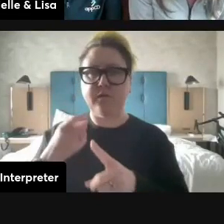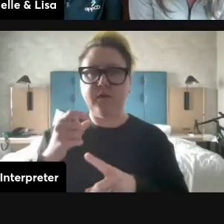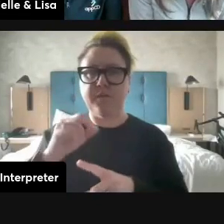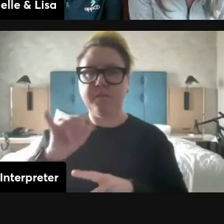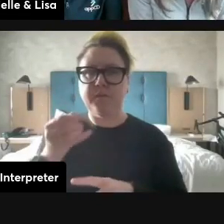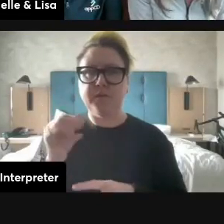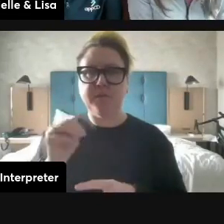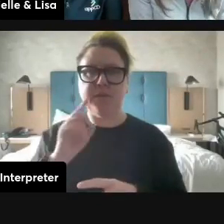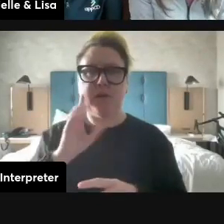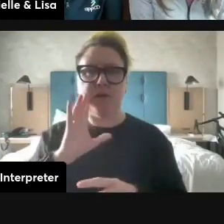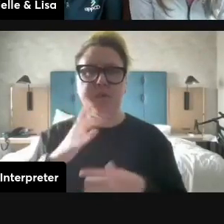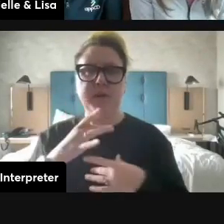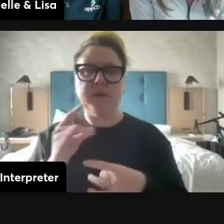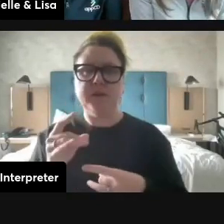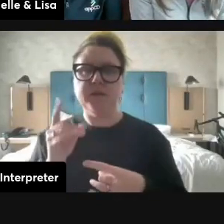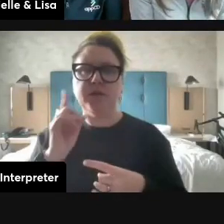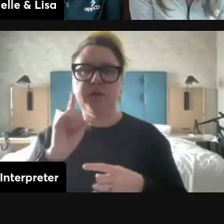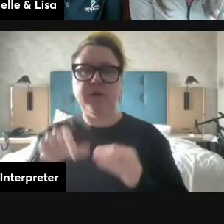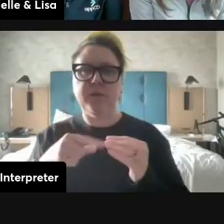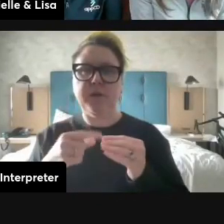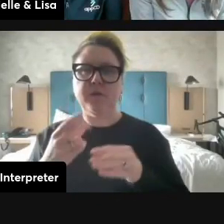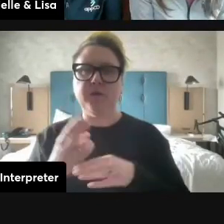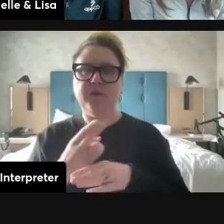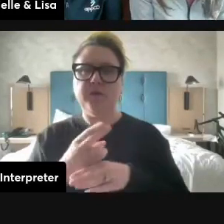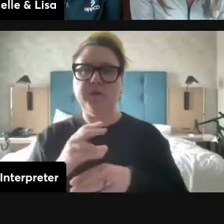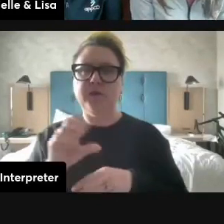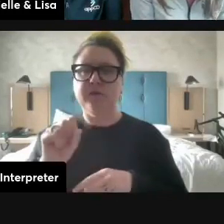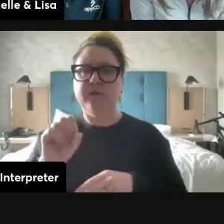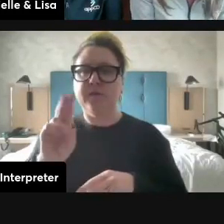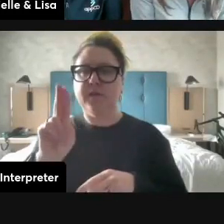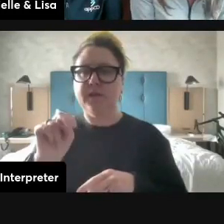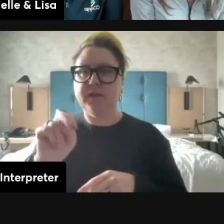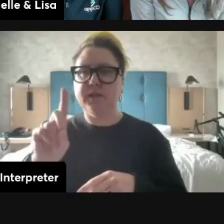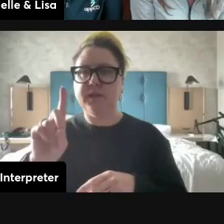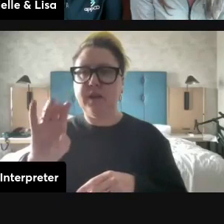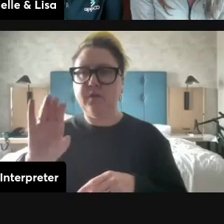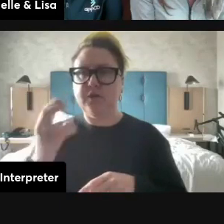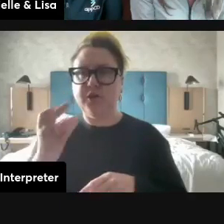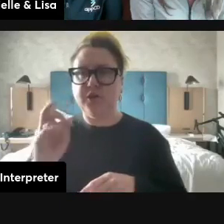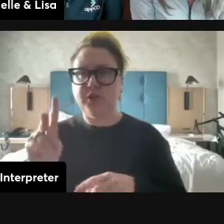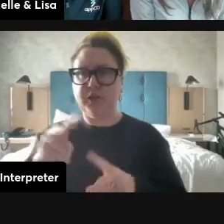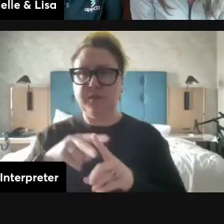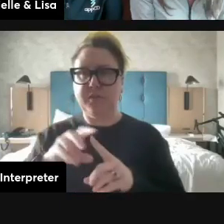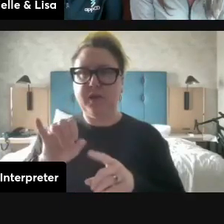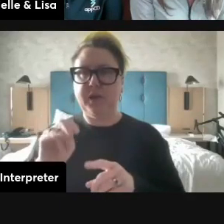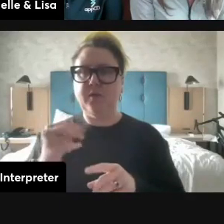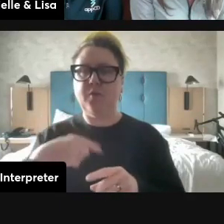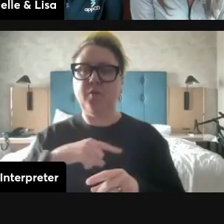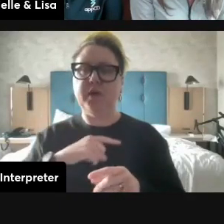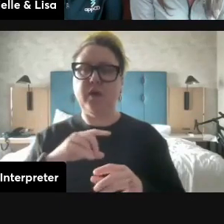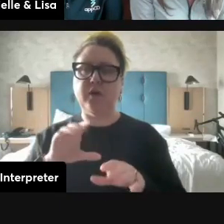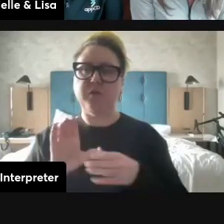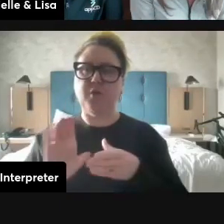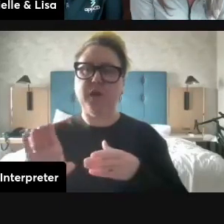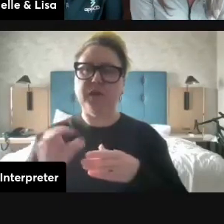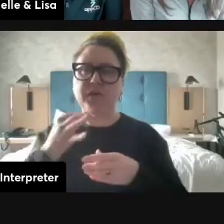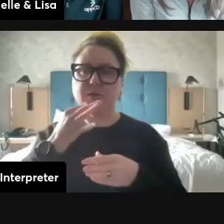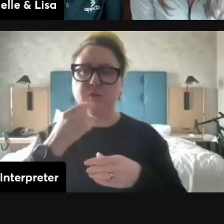I'd be interested to hear about your use of the sound check plugin. We are about to deploy this ourselves.